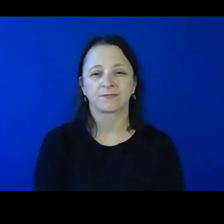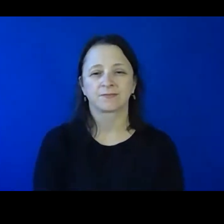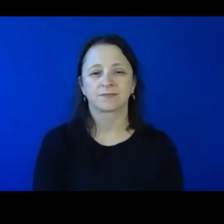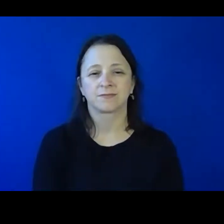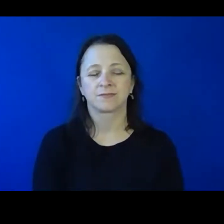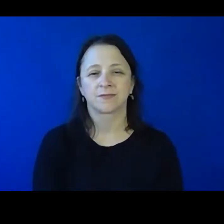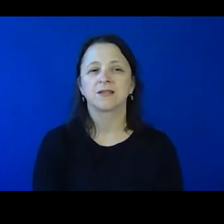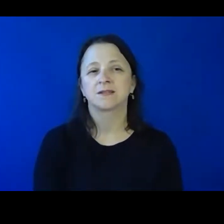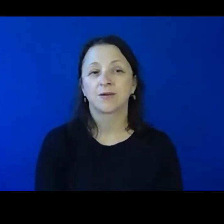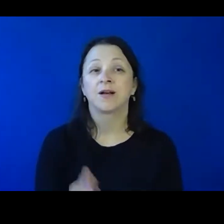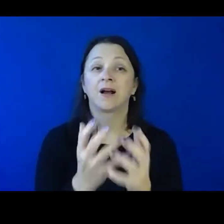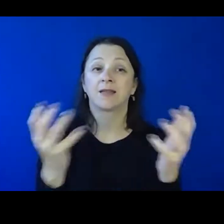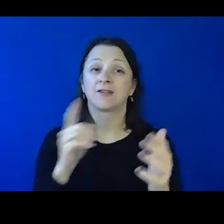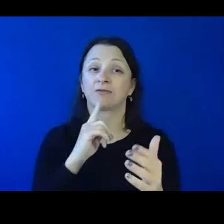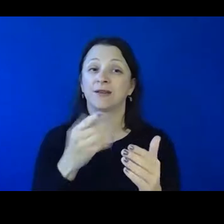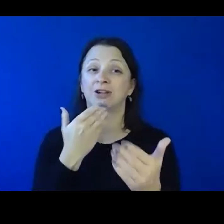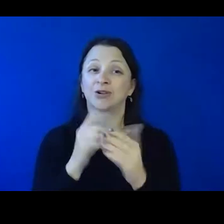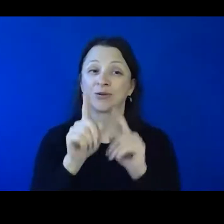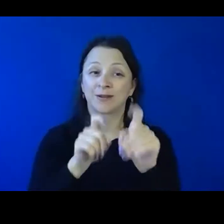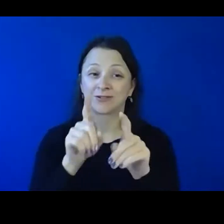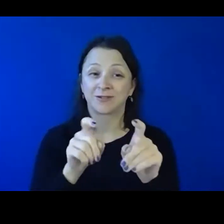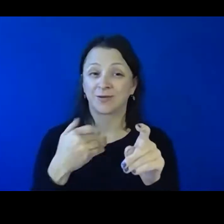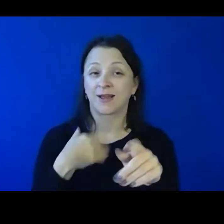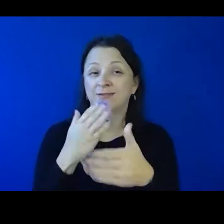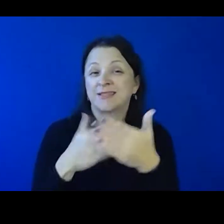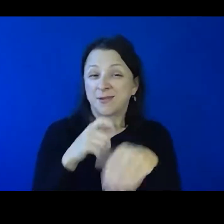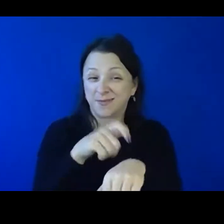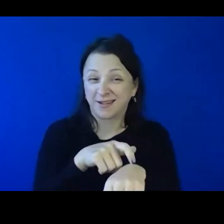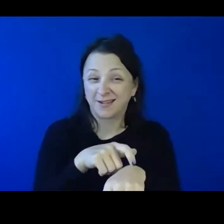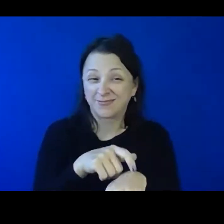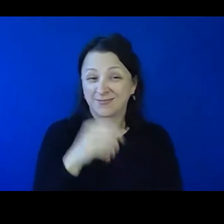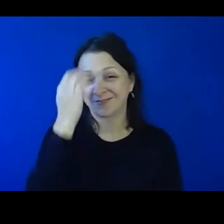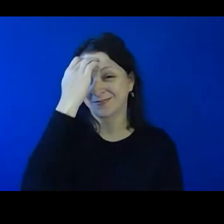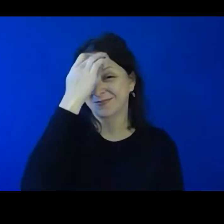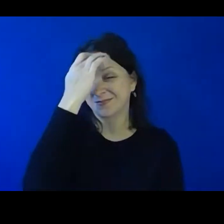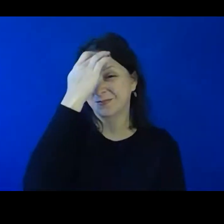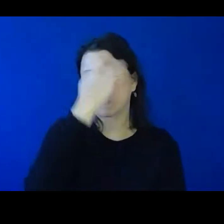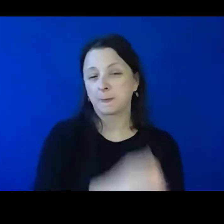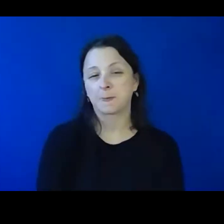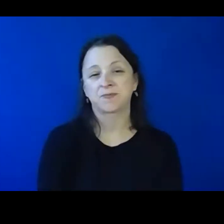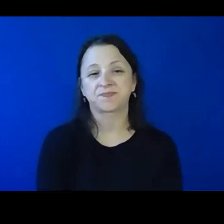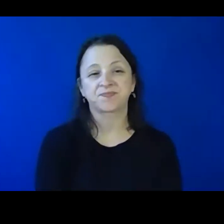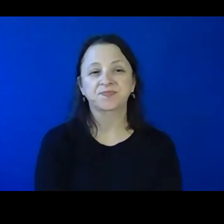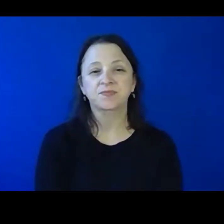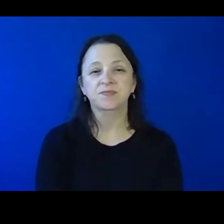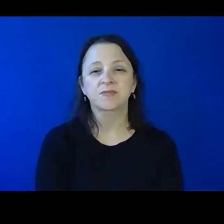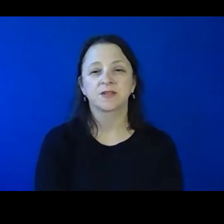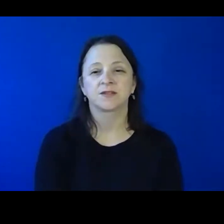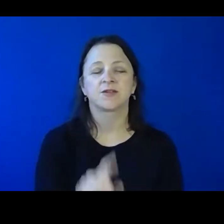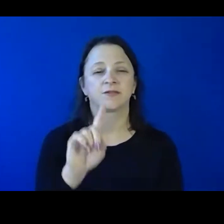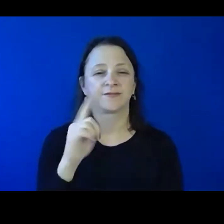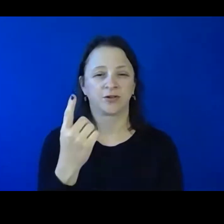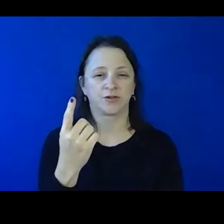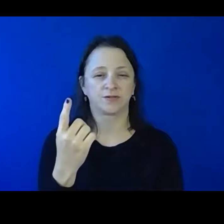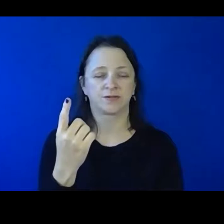And now we've gotten a lot of really good questions and we have some time. So the first one I wanted to pose